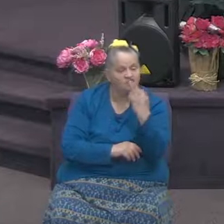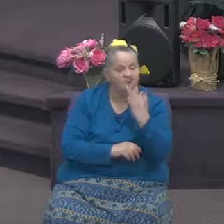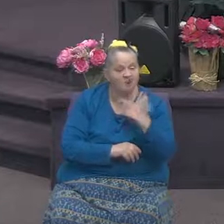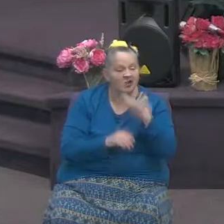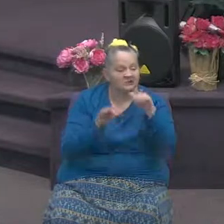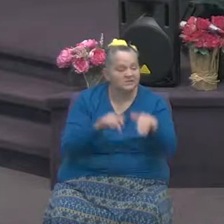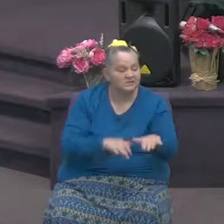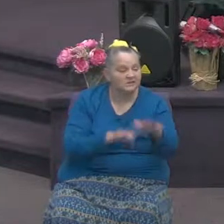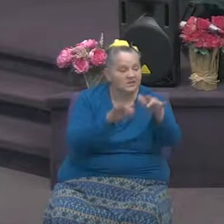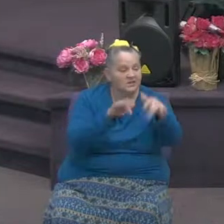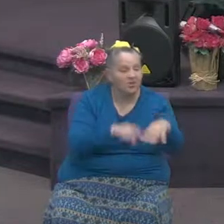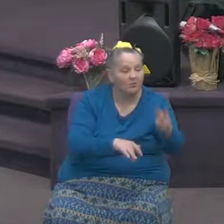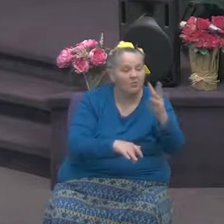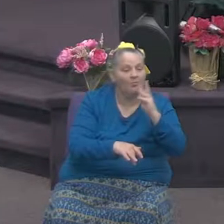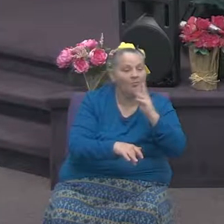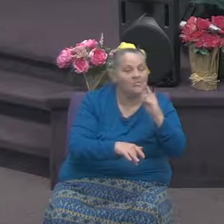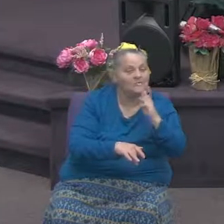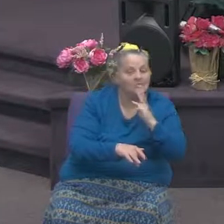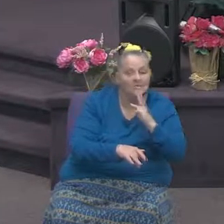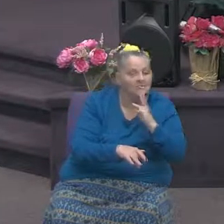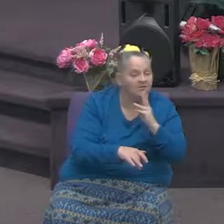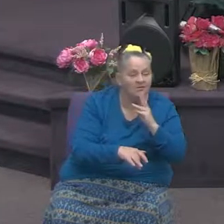Sea, water.